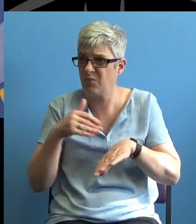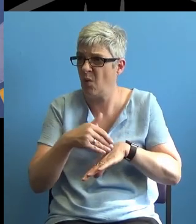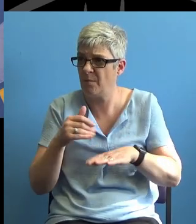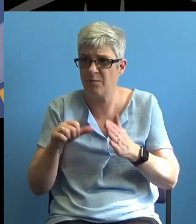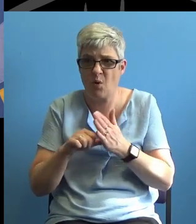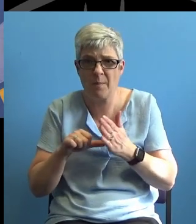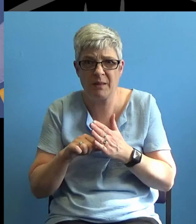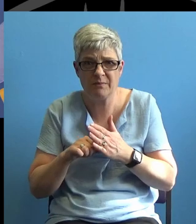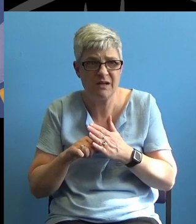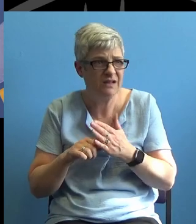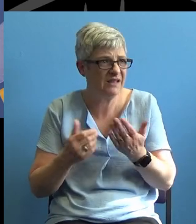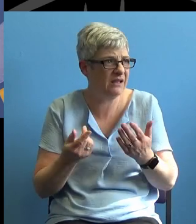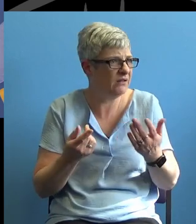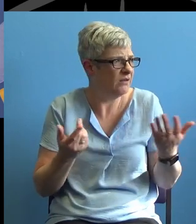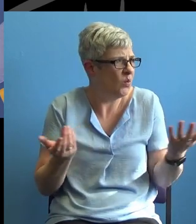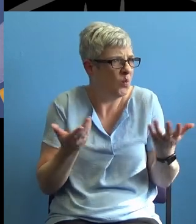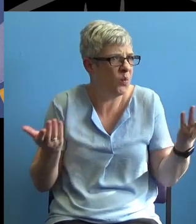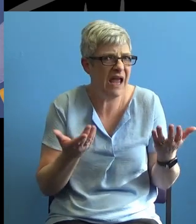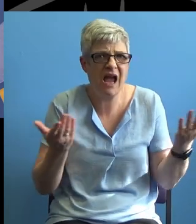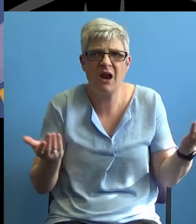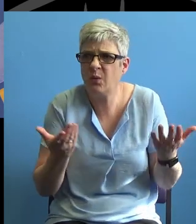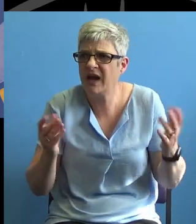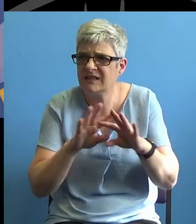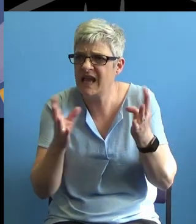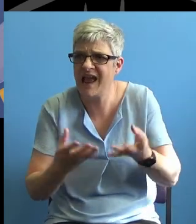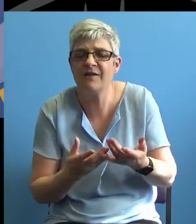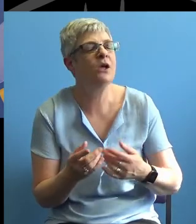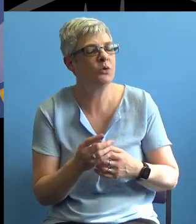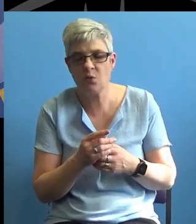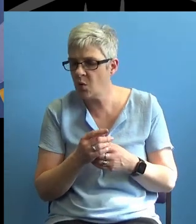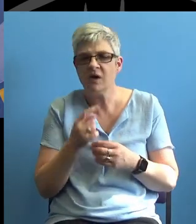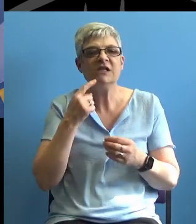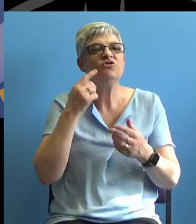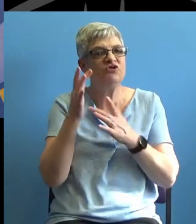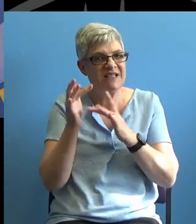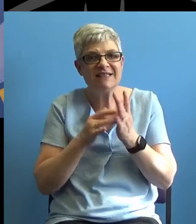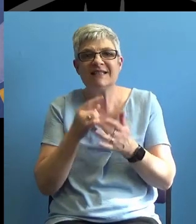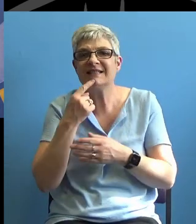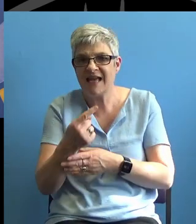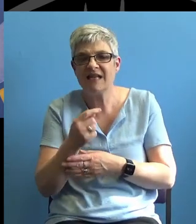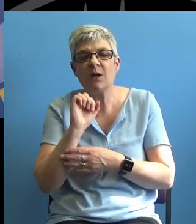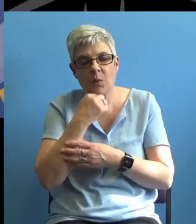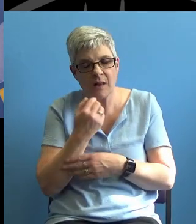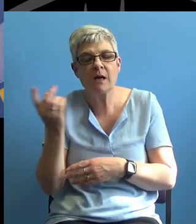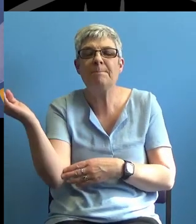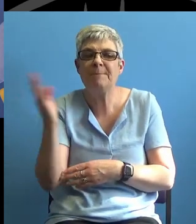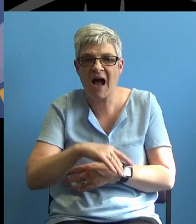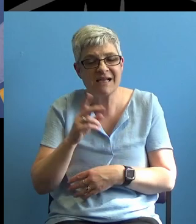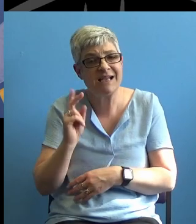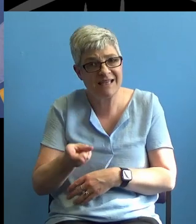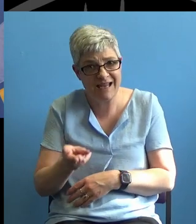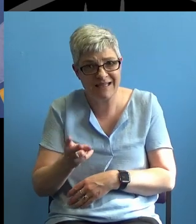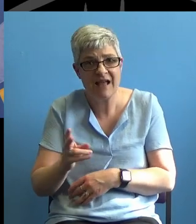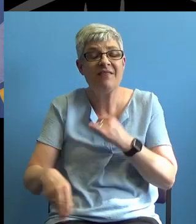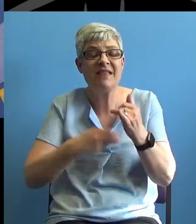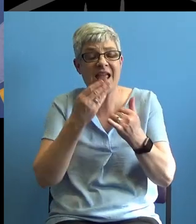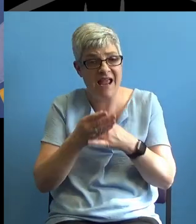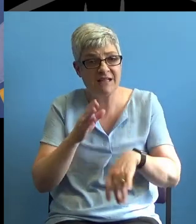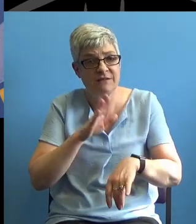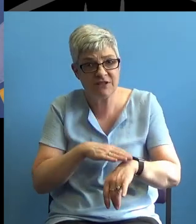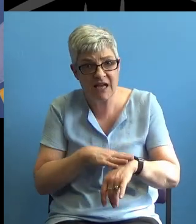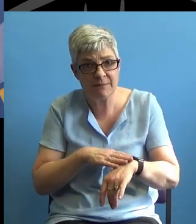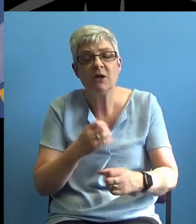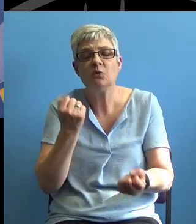his way here. Jesus himself has promised that he would return at the end of a time, that he would indeed return to